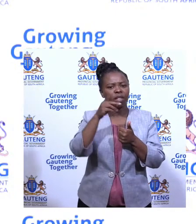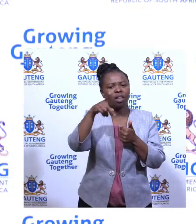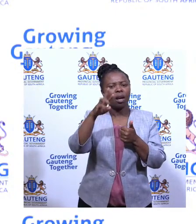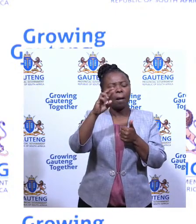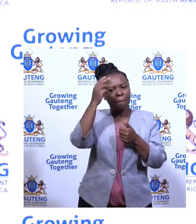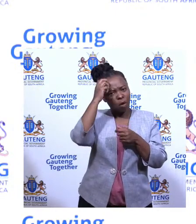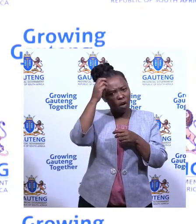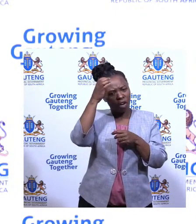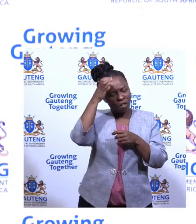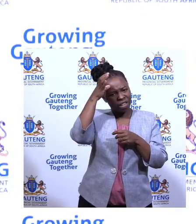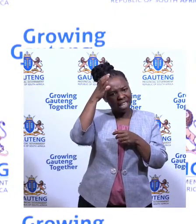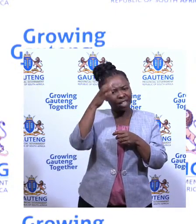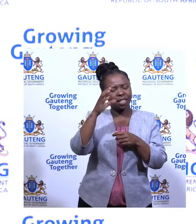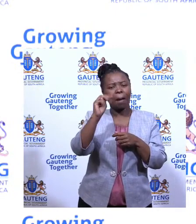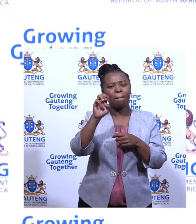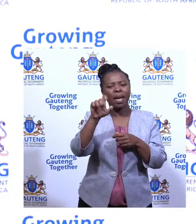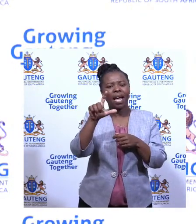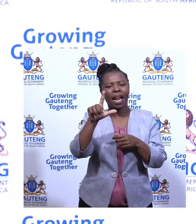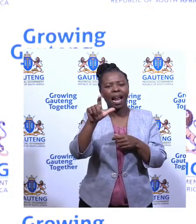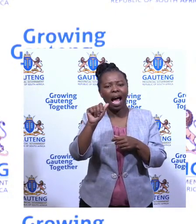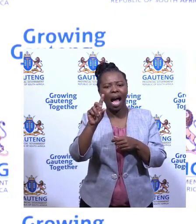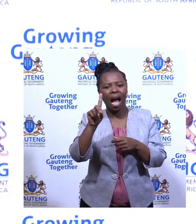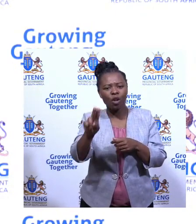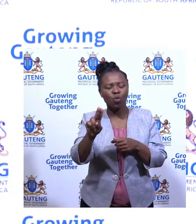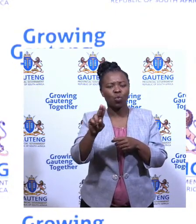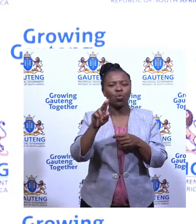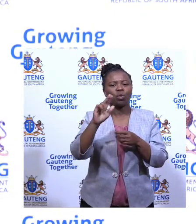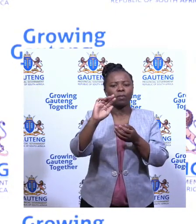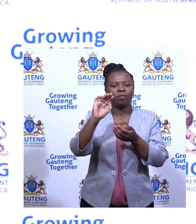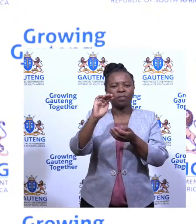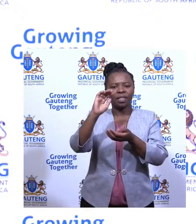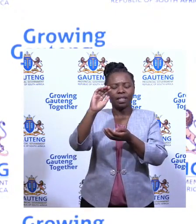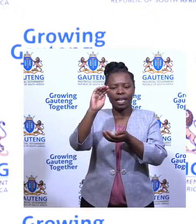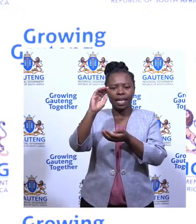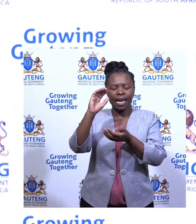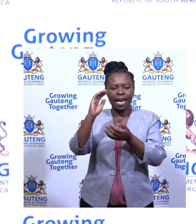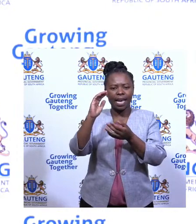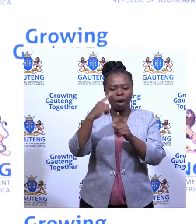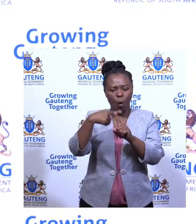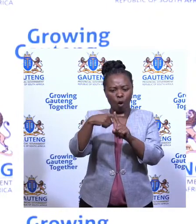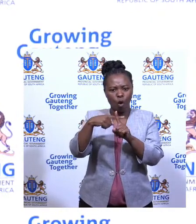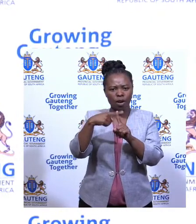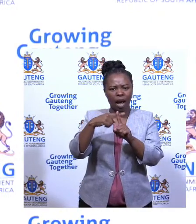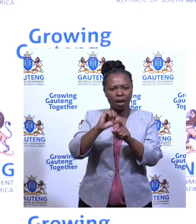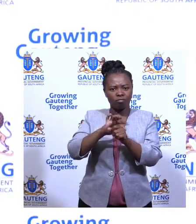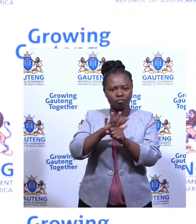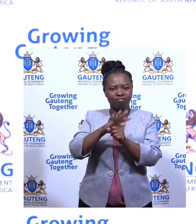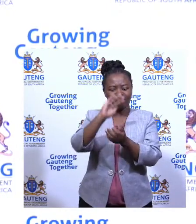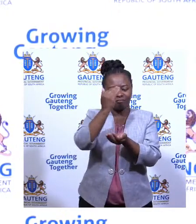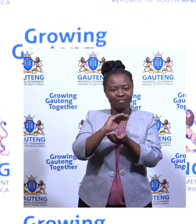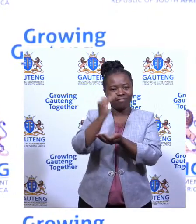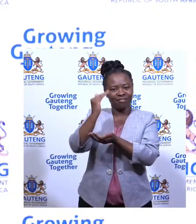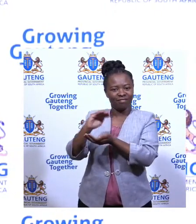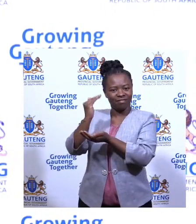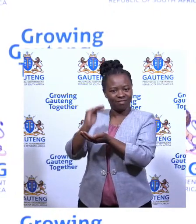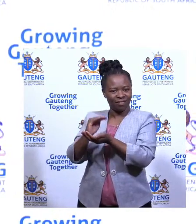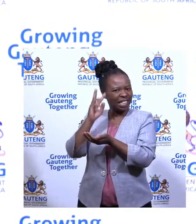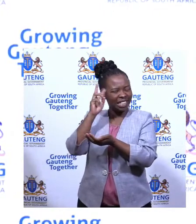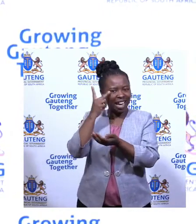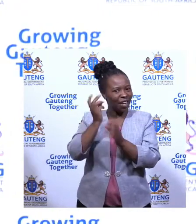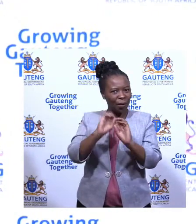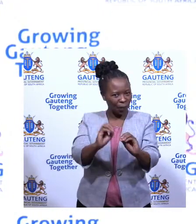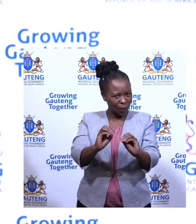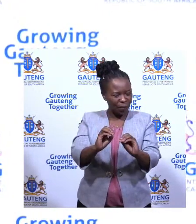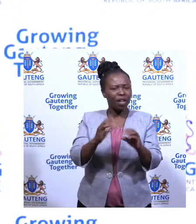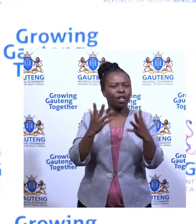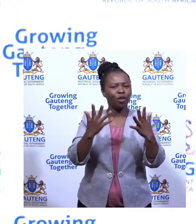from Gillian's talk that we're seeing a reduction in cases. And there's no doubt about that. And I think depending on the scenario that we